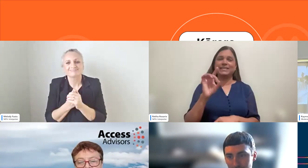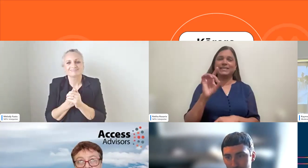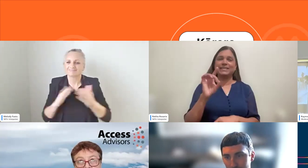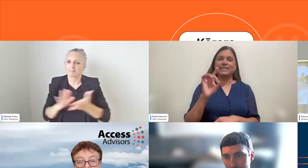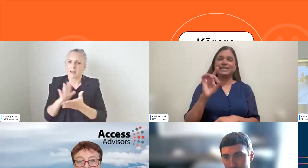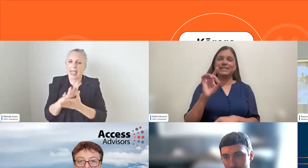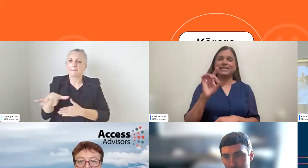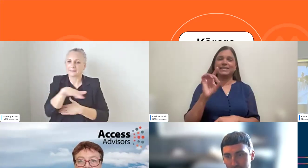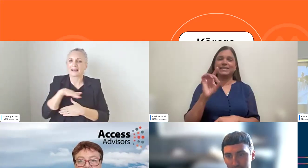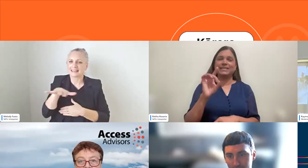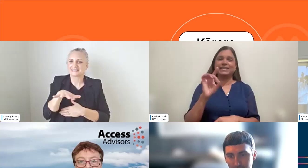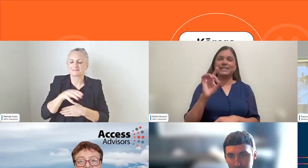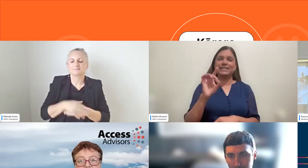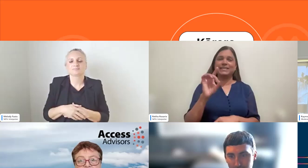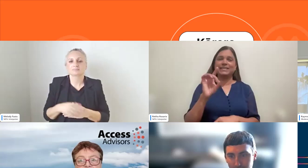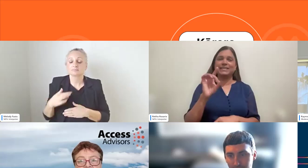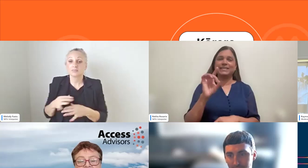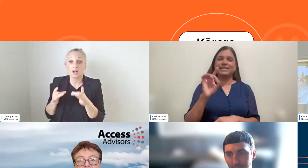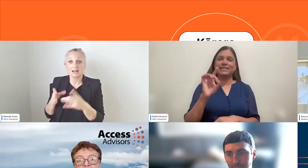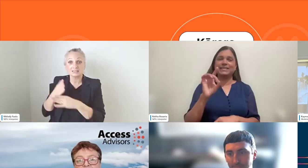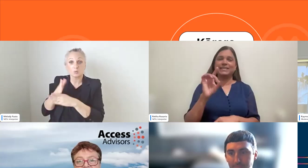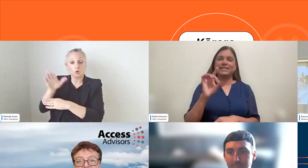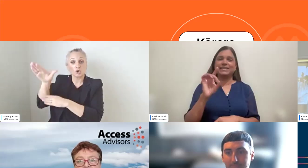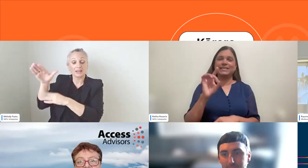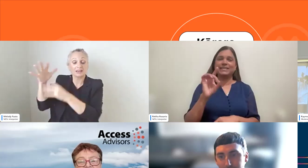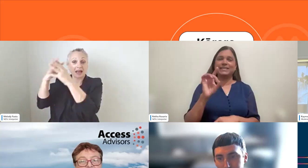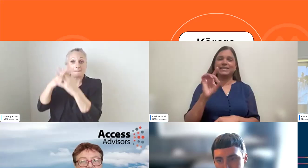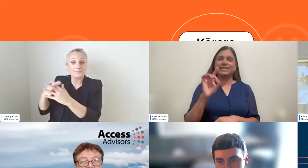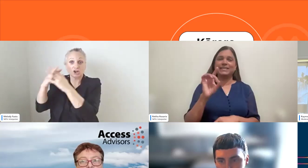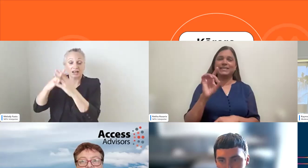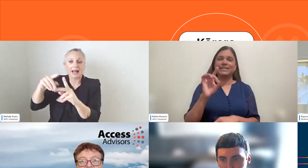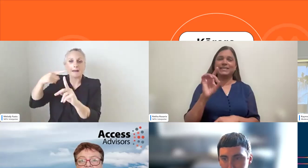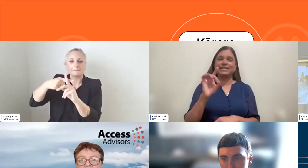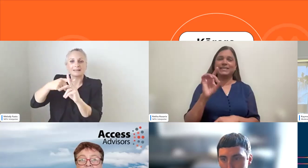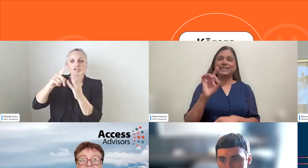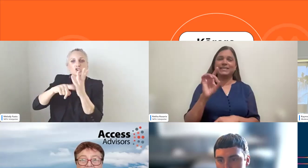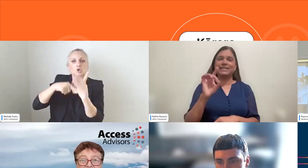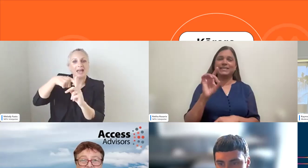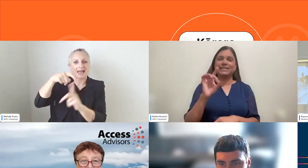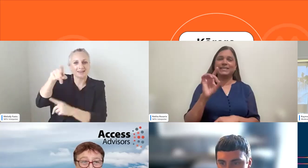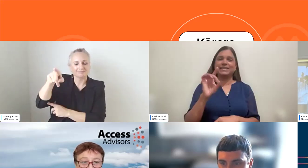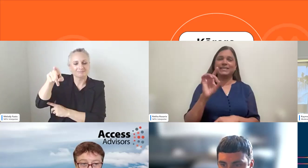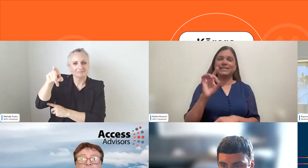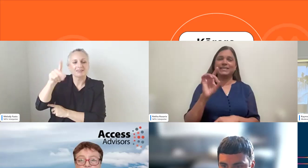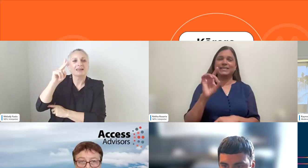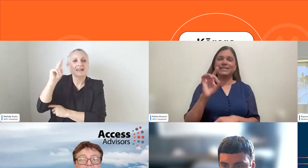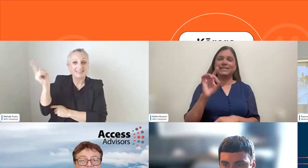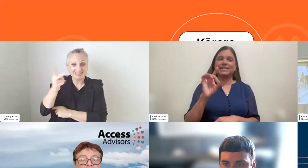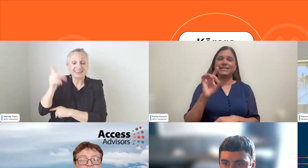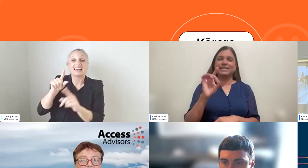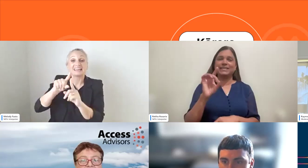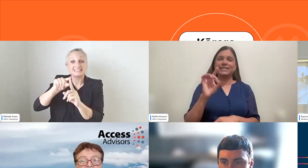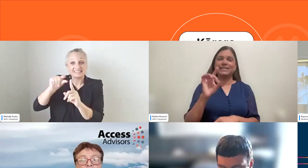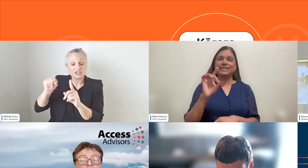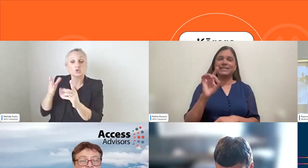I sort of started off working in the US and the UK, where digital accessibility was actually part of the process